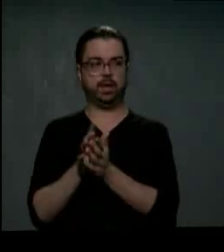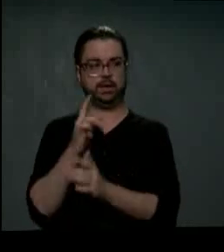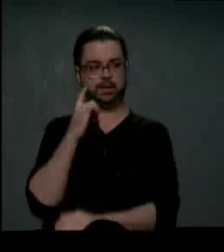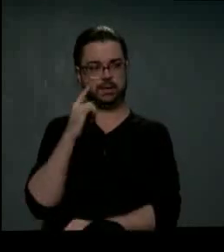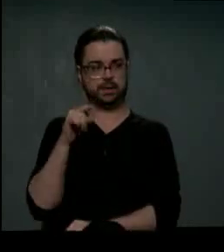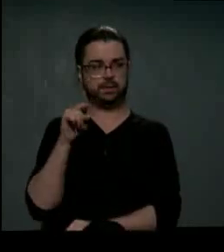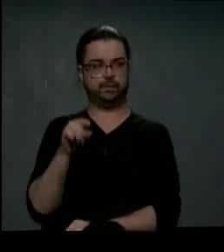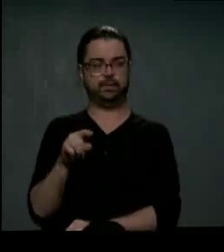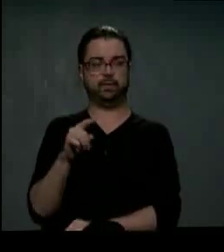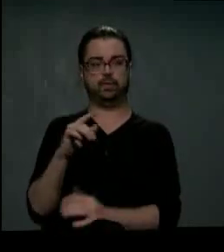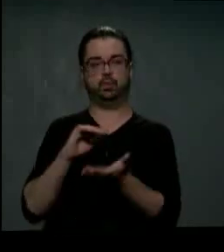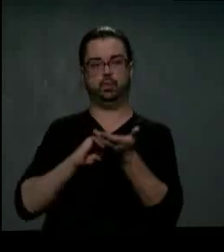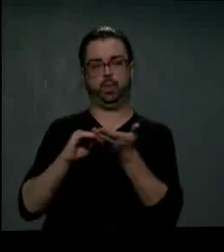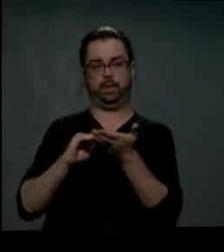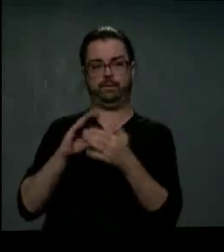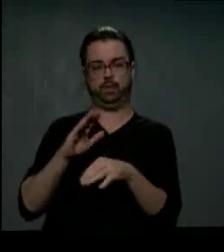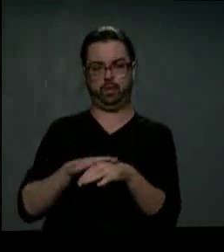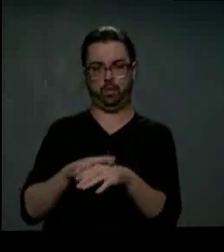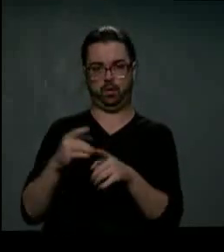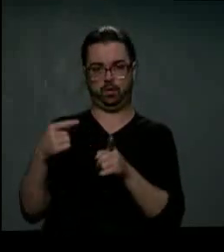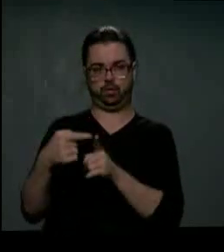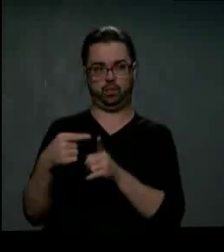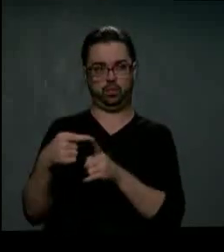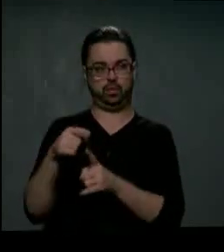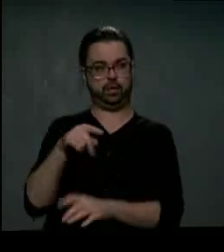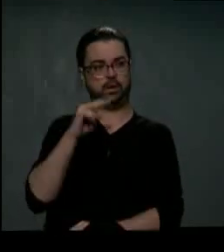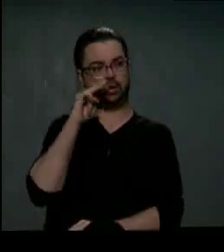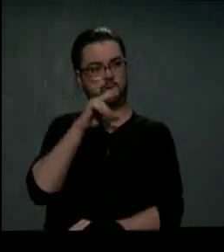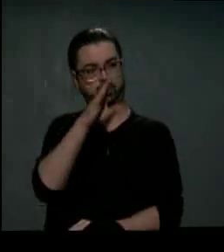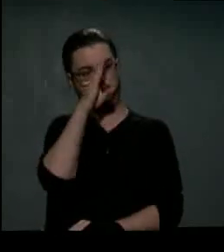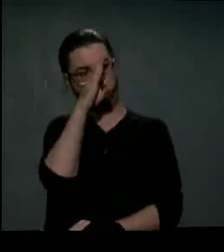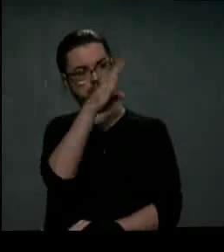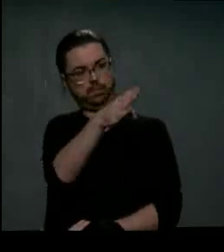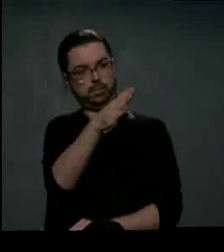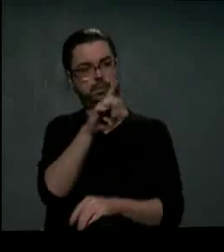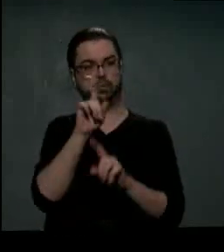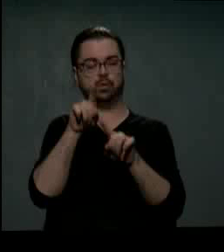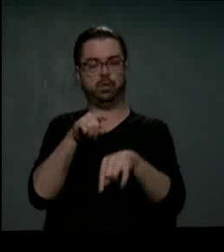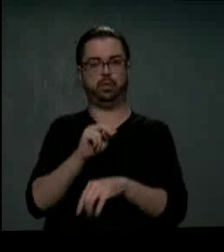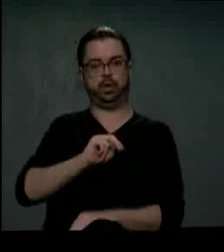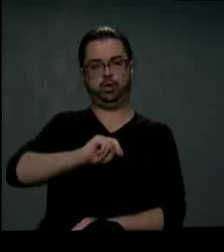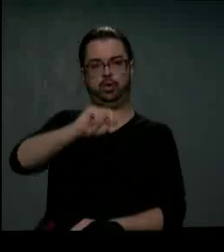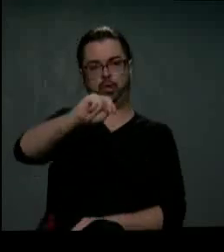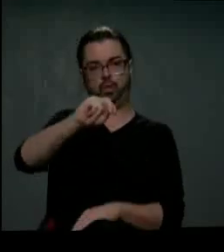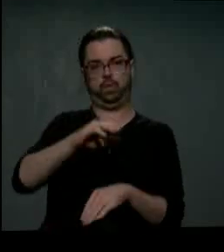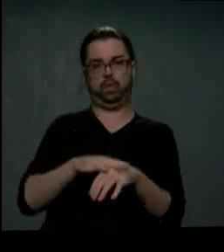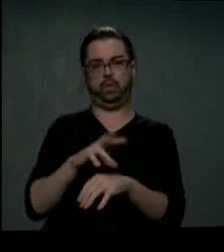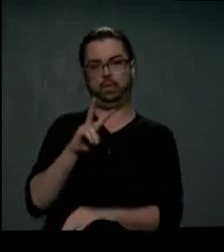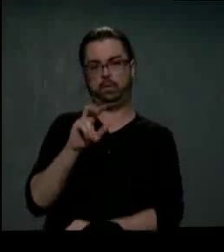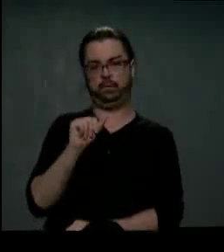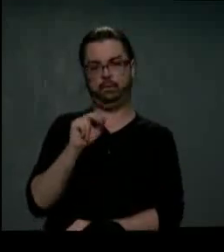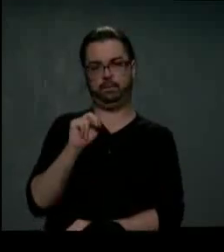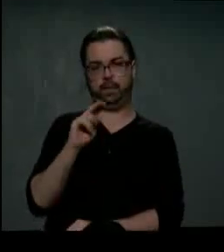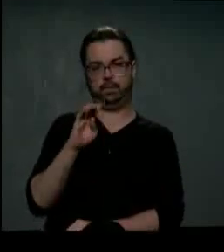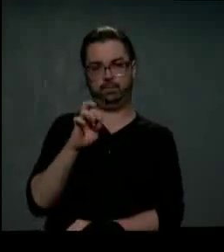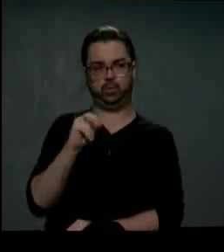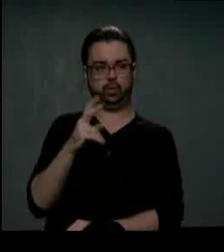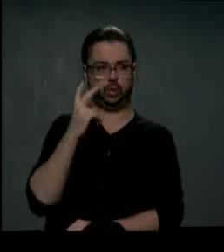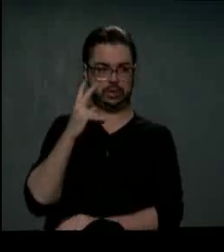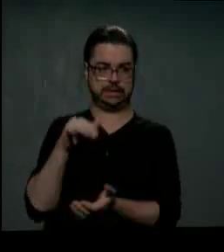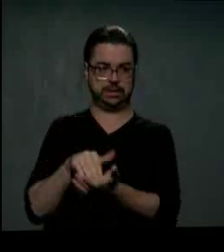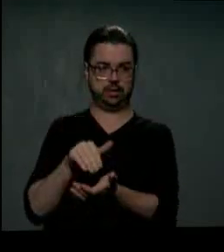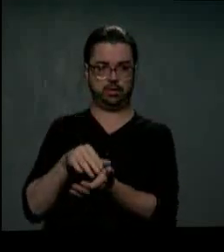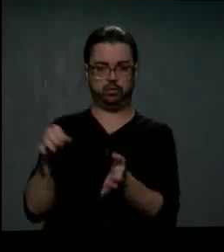on the corner. Now, this is looking up towards the property, actually going north on Van Buren. You can see the doctor's